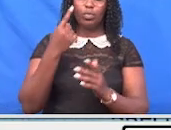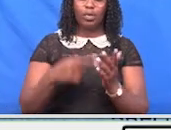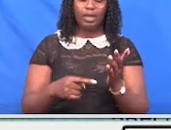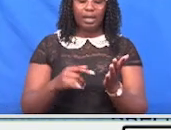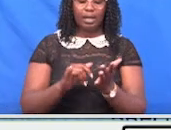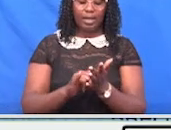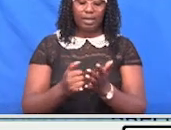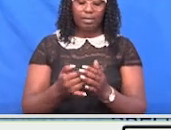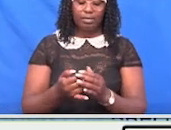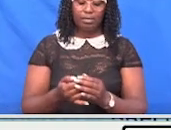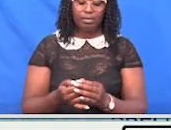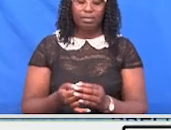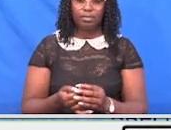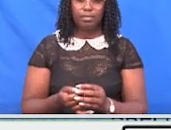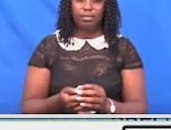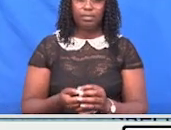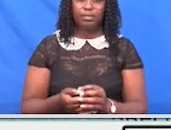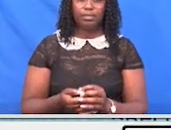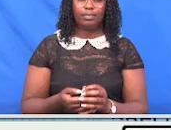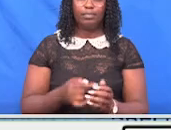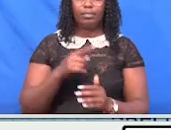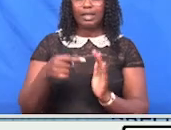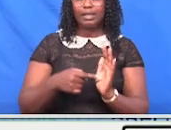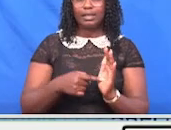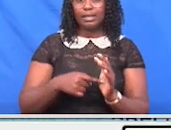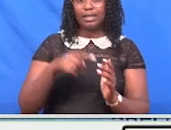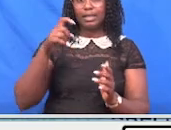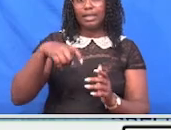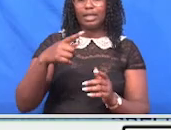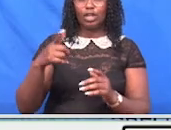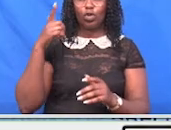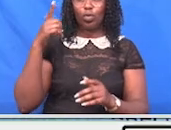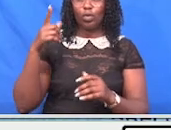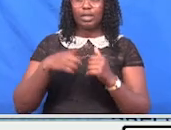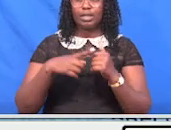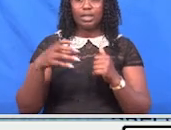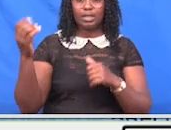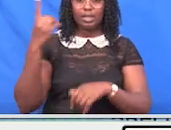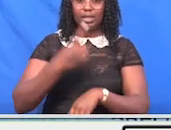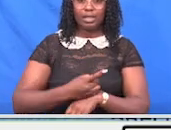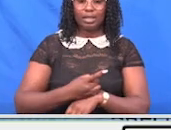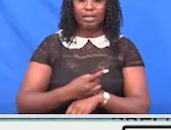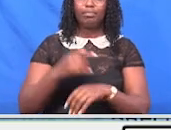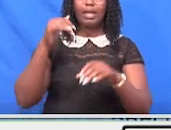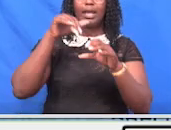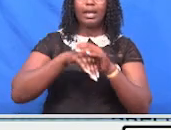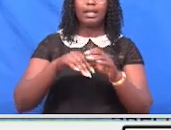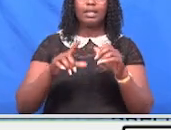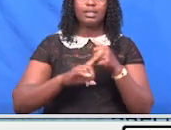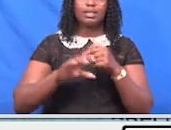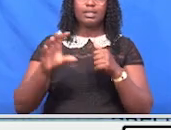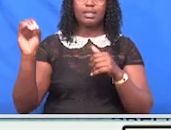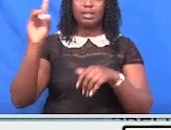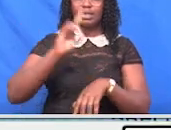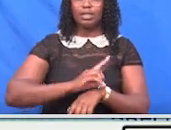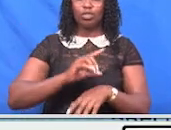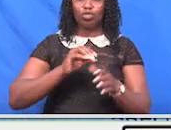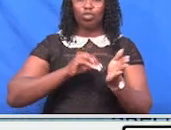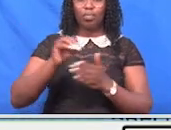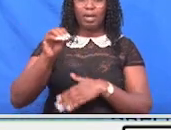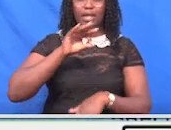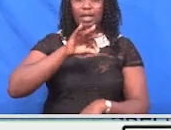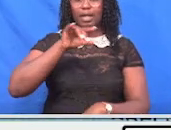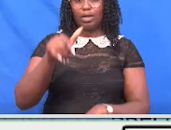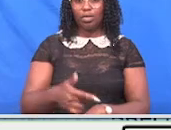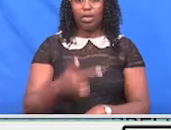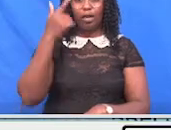is embedded within the law, so it is 60 days. So within the 60 days, you pay for 3,000 shillings